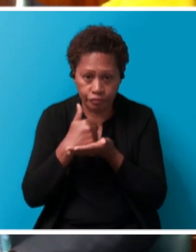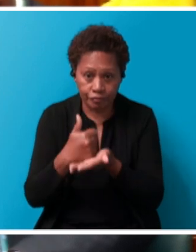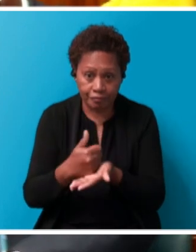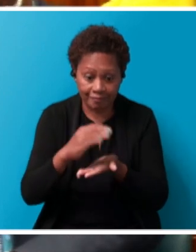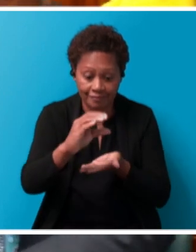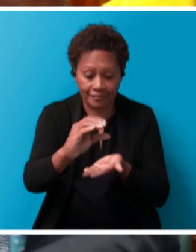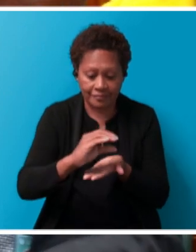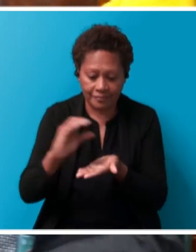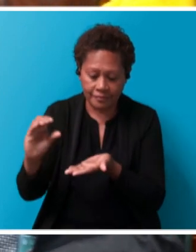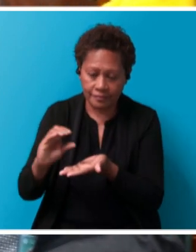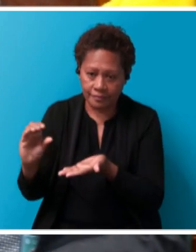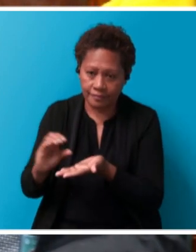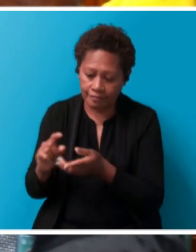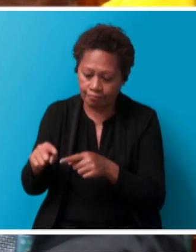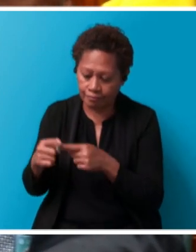government.